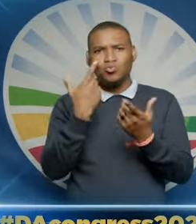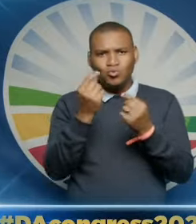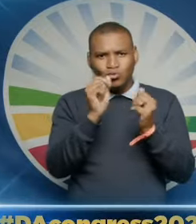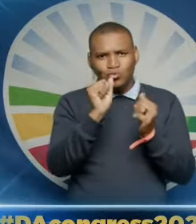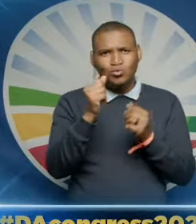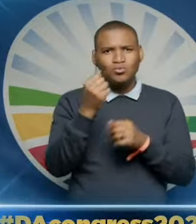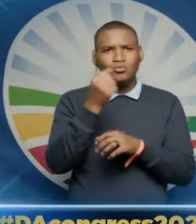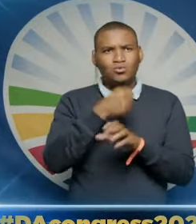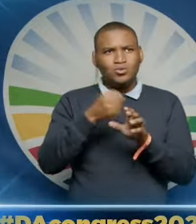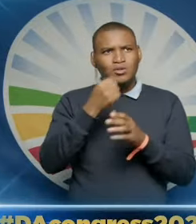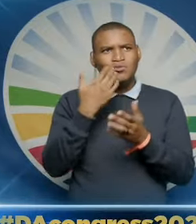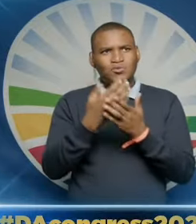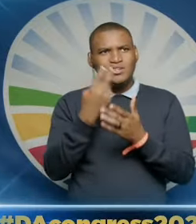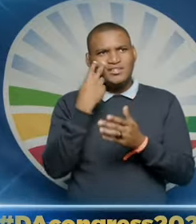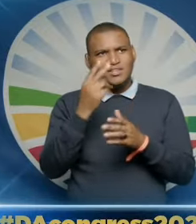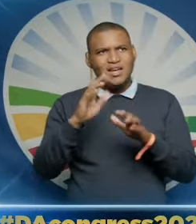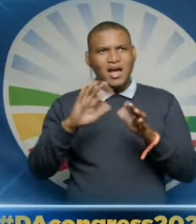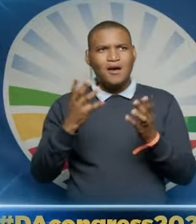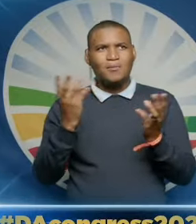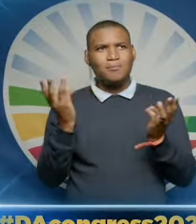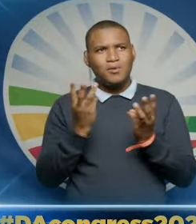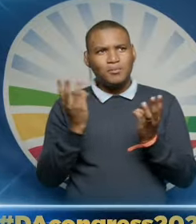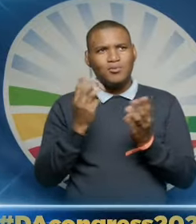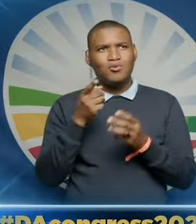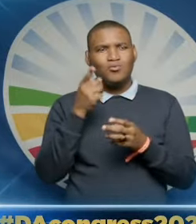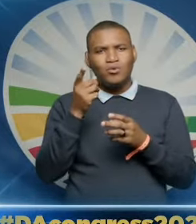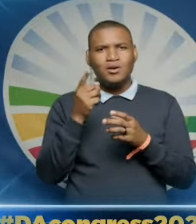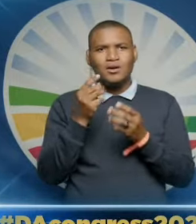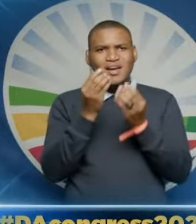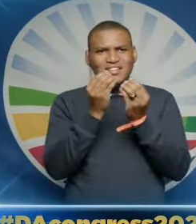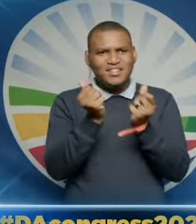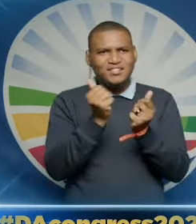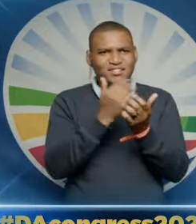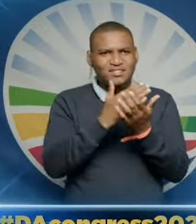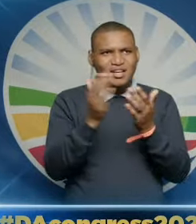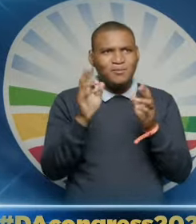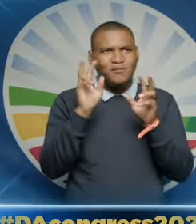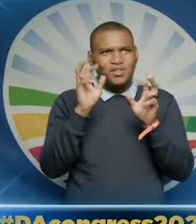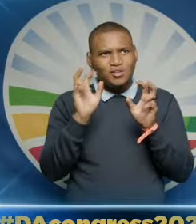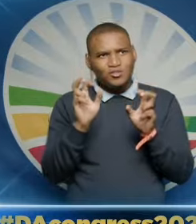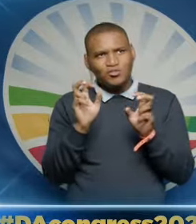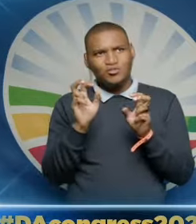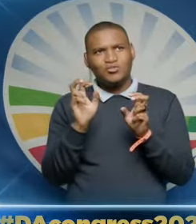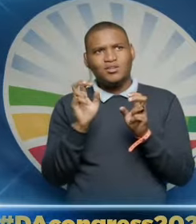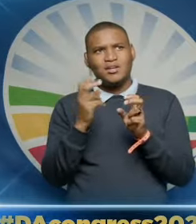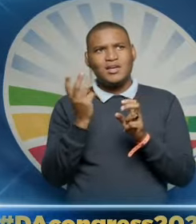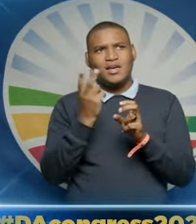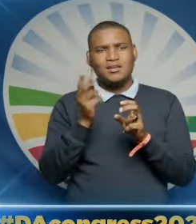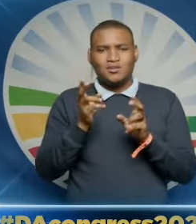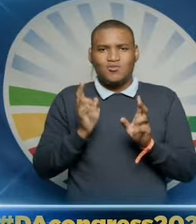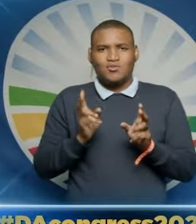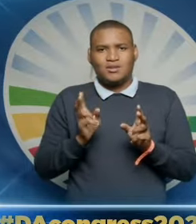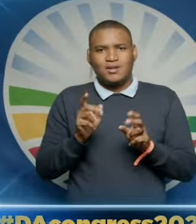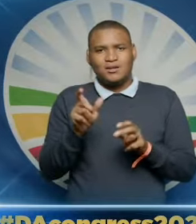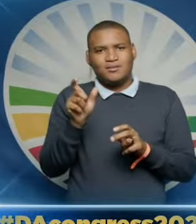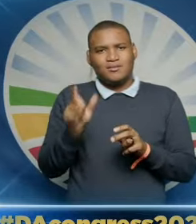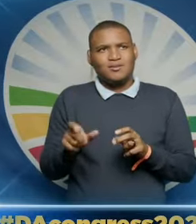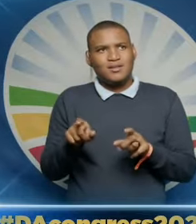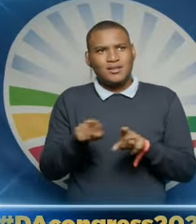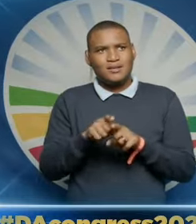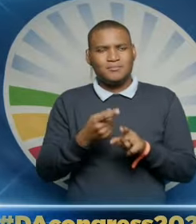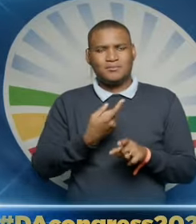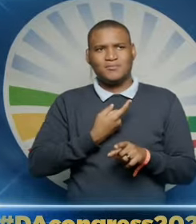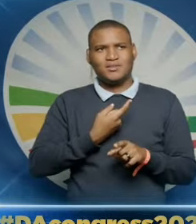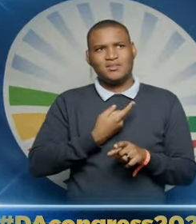able to look and see how people were addressing some of the issues that matter to you as an ordinary delegate like myself. Yeah. And